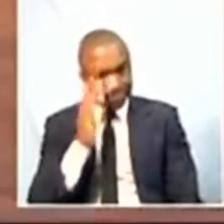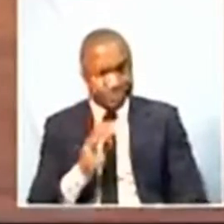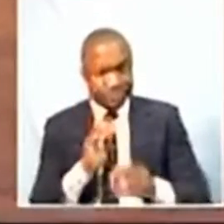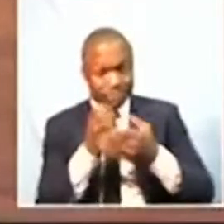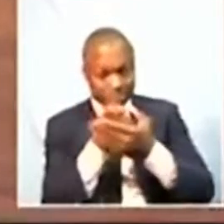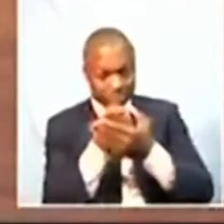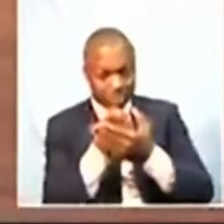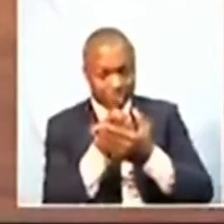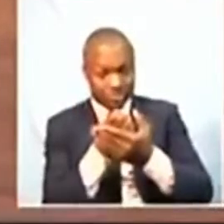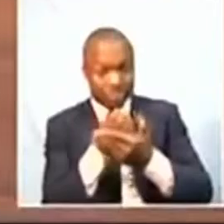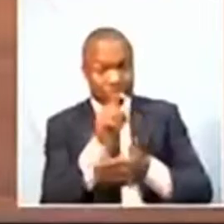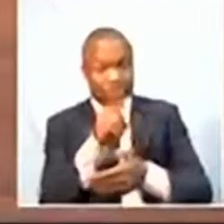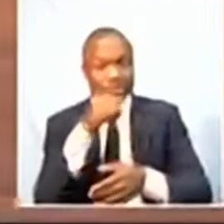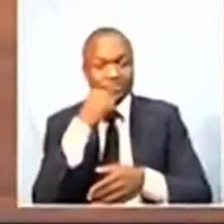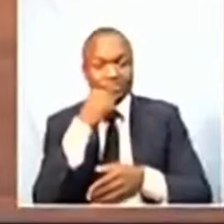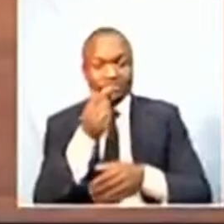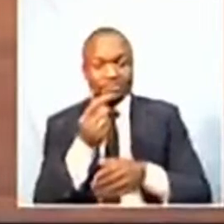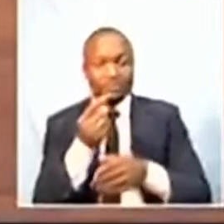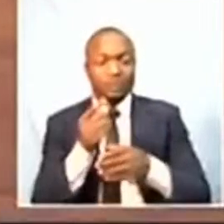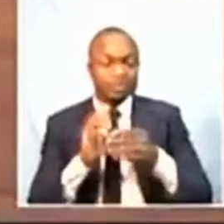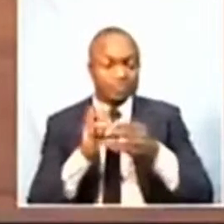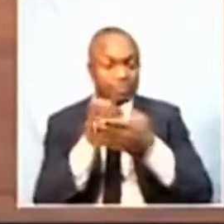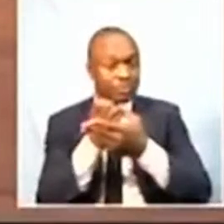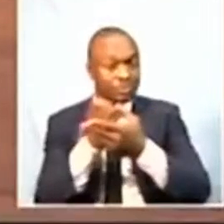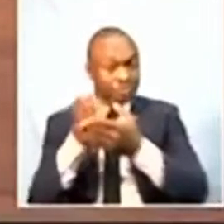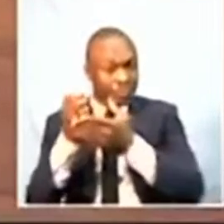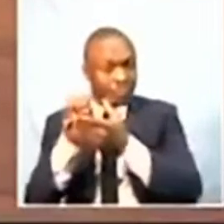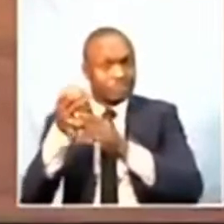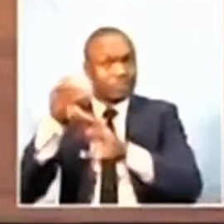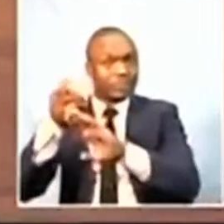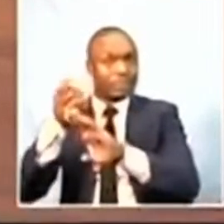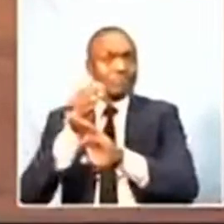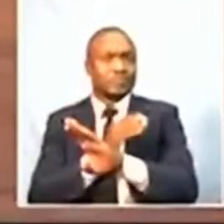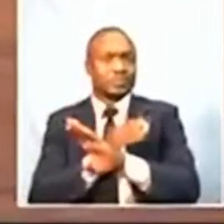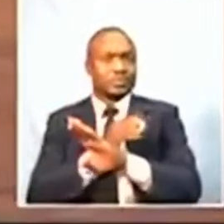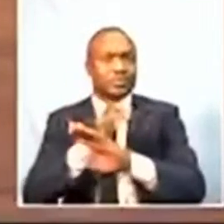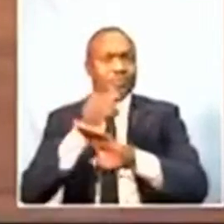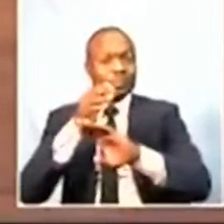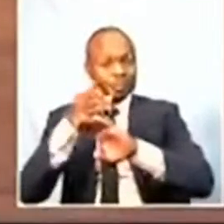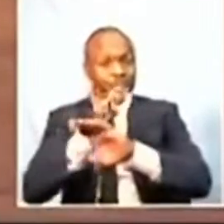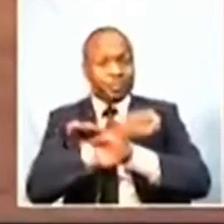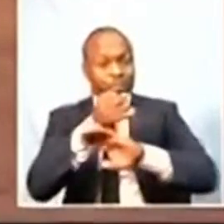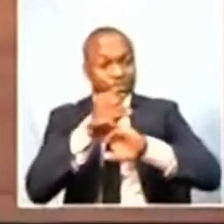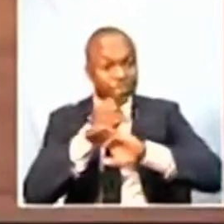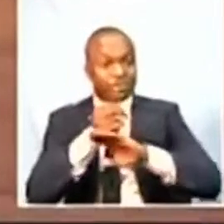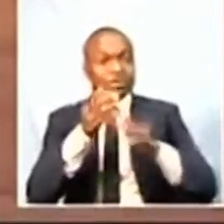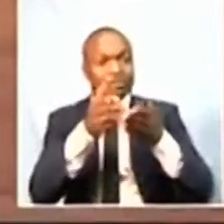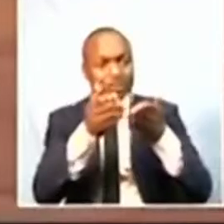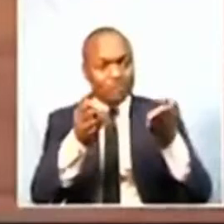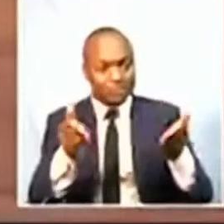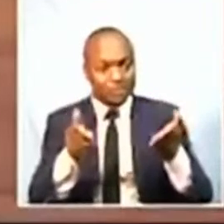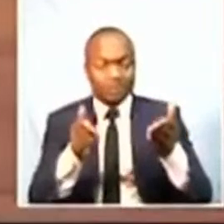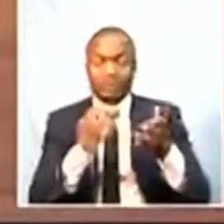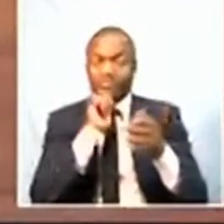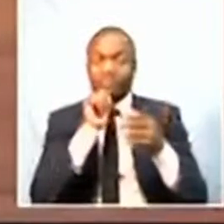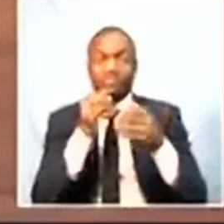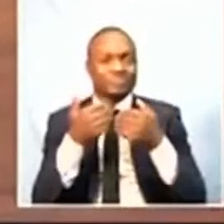engagement that you are saying you have been having engagements before you invited them has